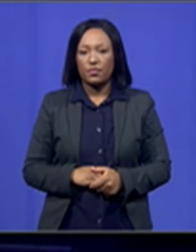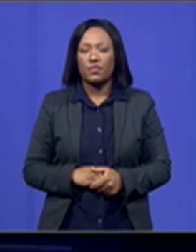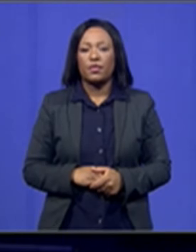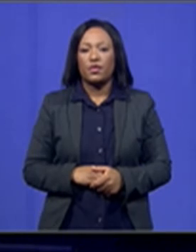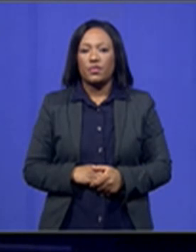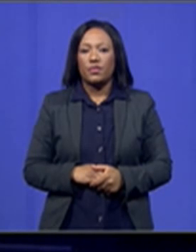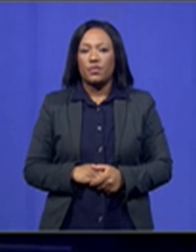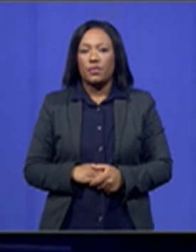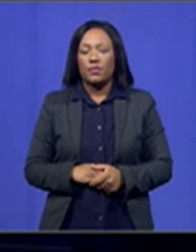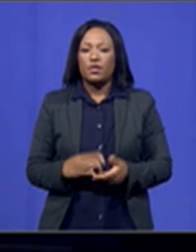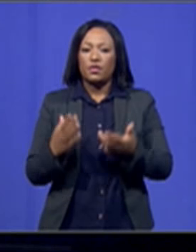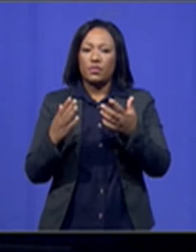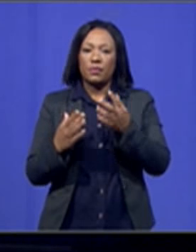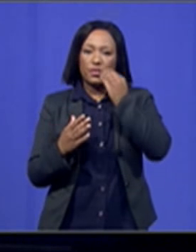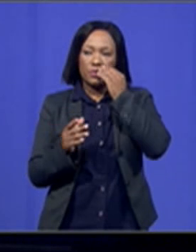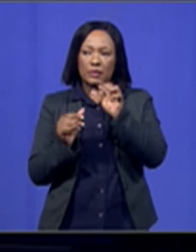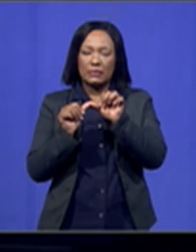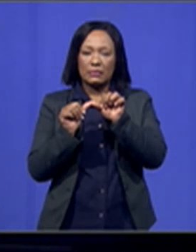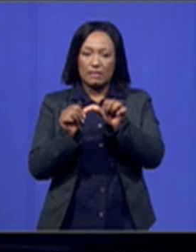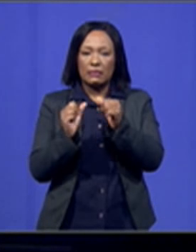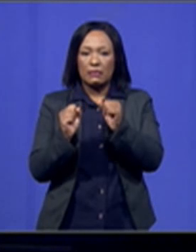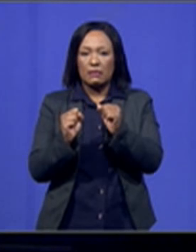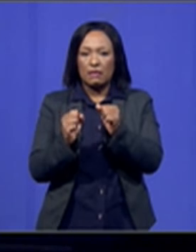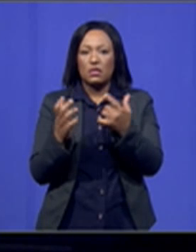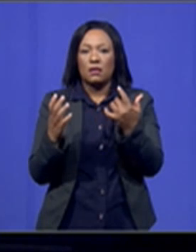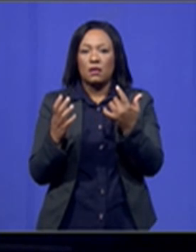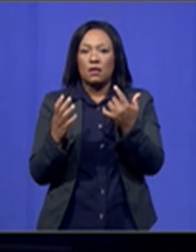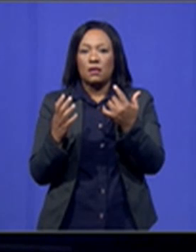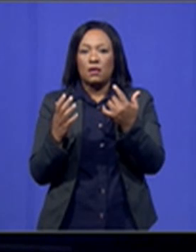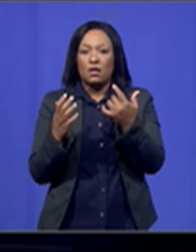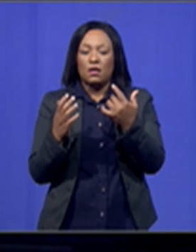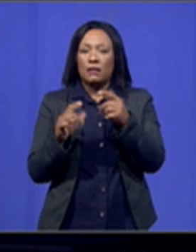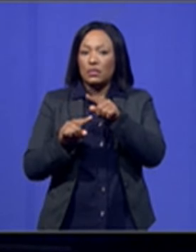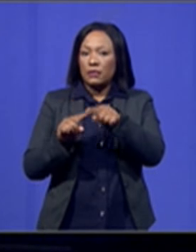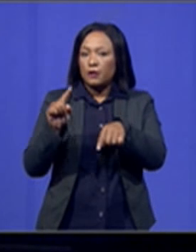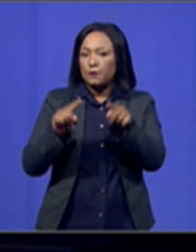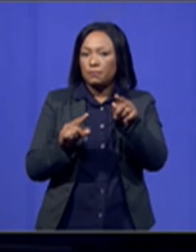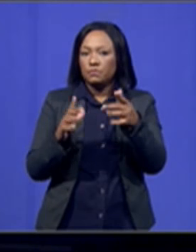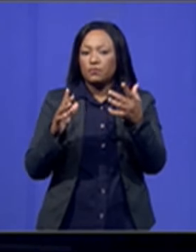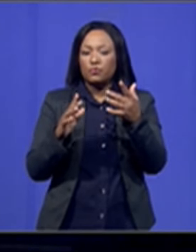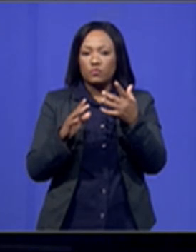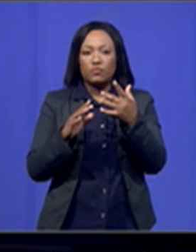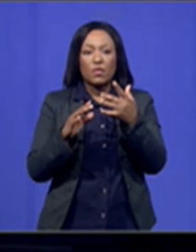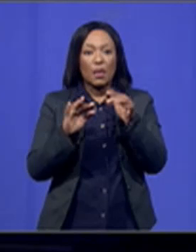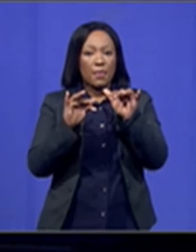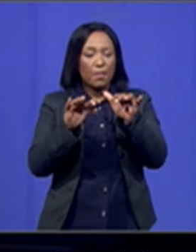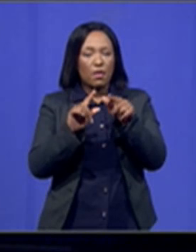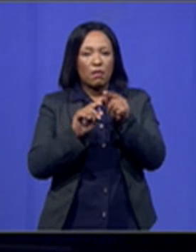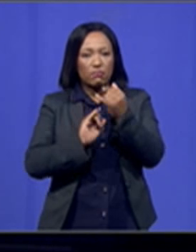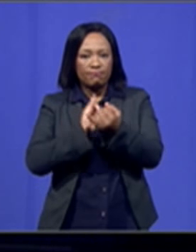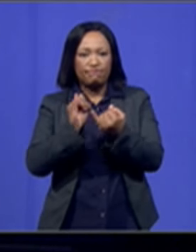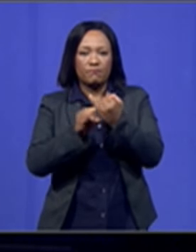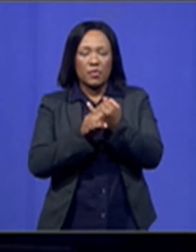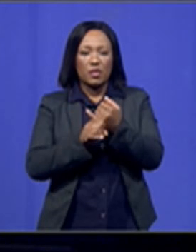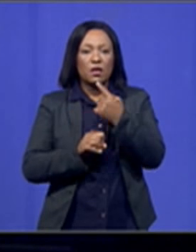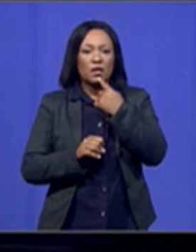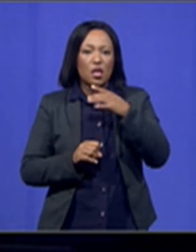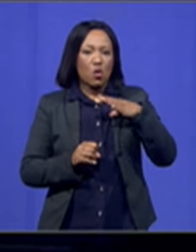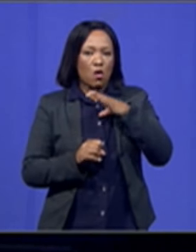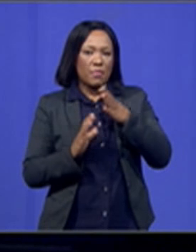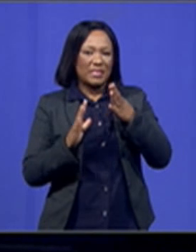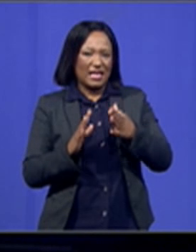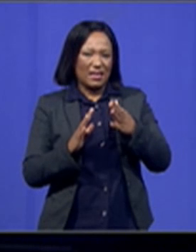Moirentsegele ditabeng tsena re fumana hore mekgatlo ya setjhaba baetapele le mekgatlo ya dithuso tsa botho e ipileditse hore komishene ya ditokelo tsa botho